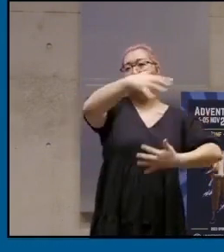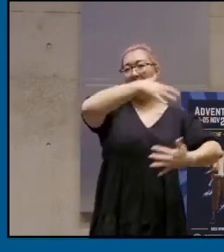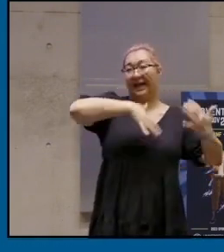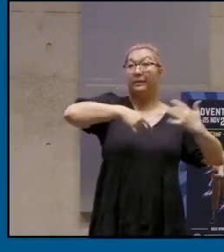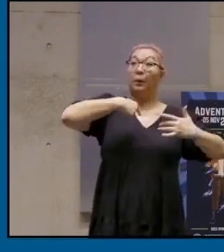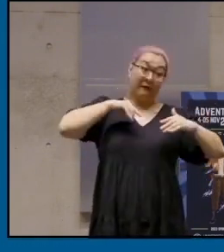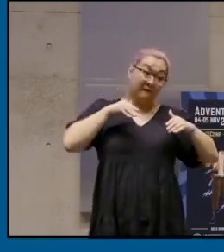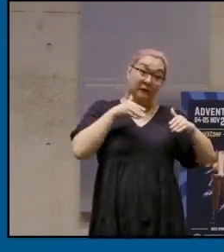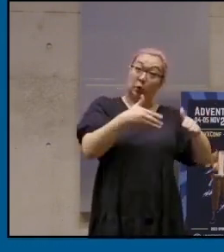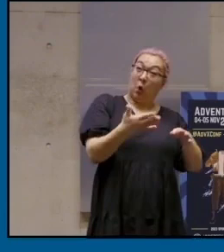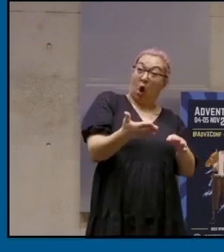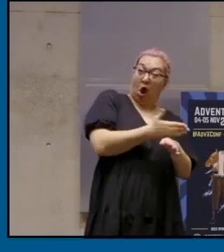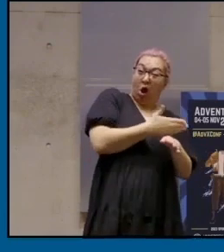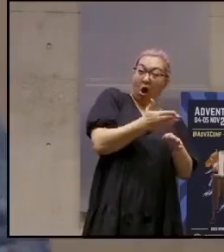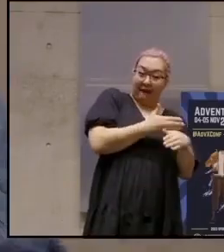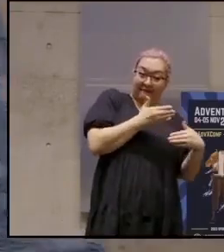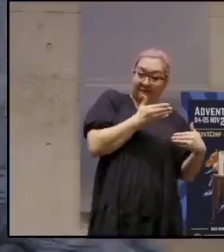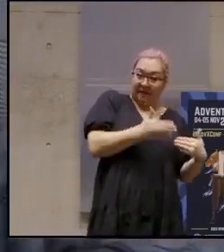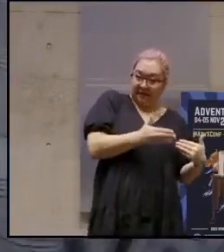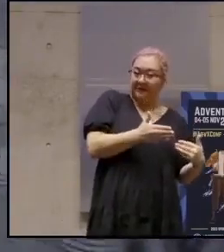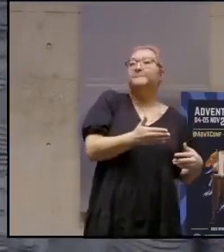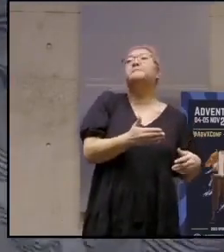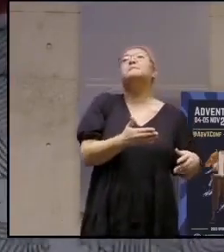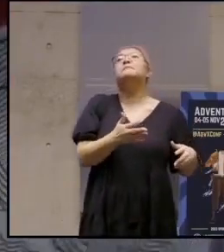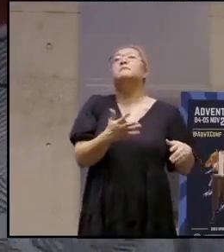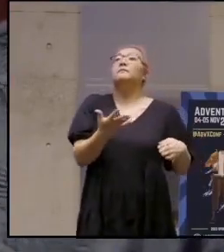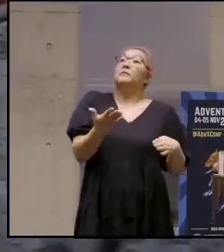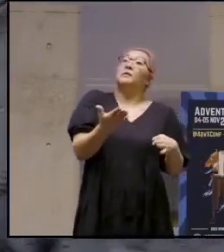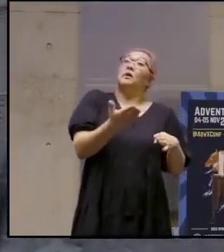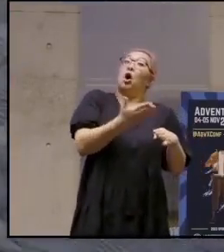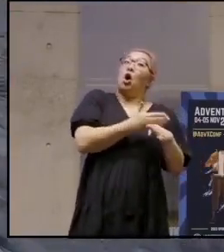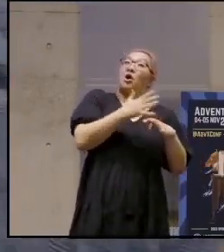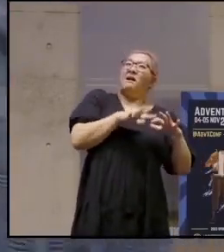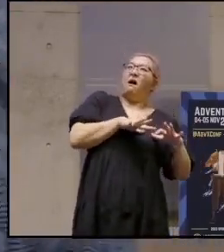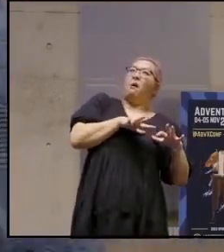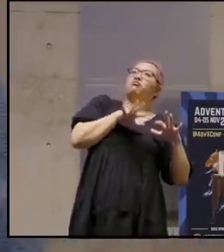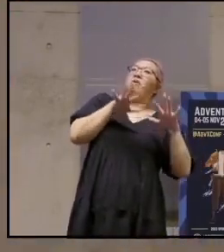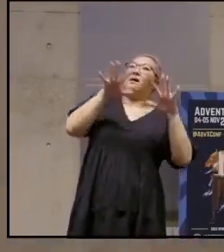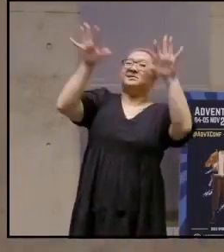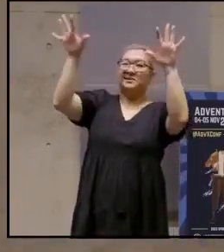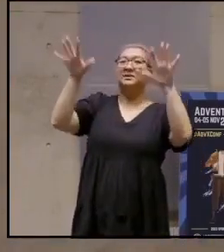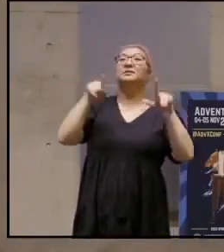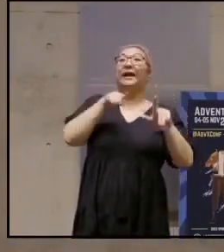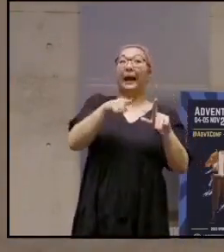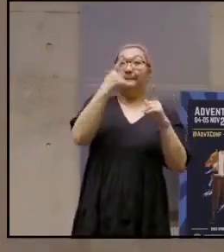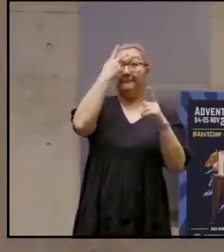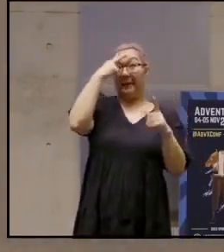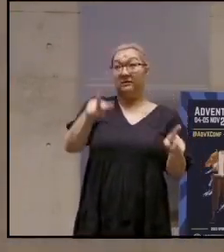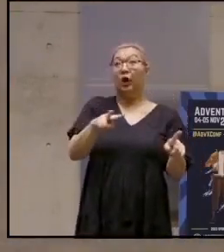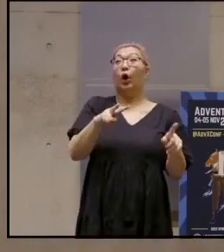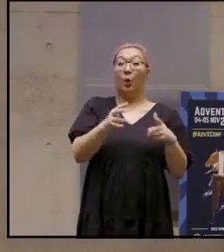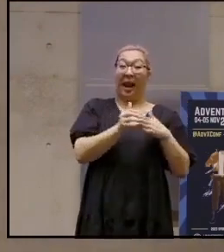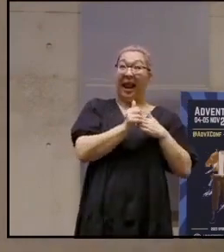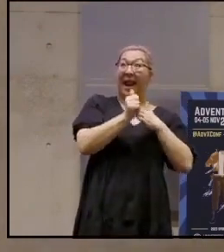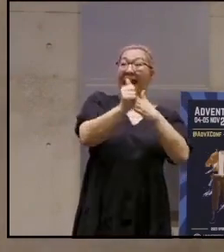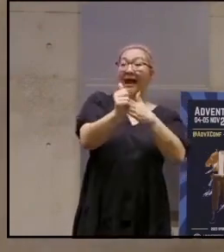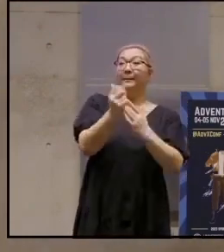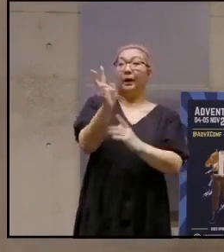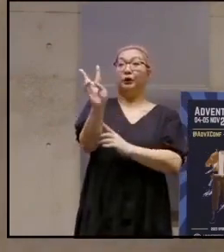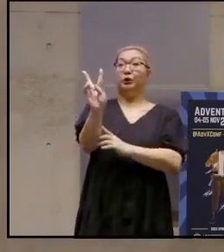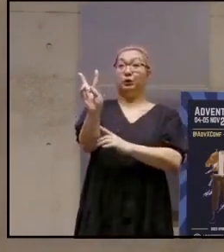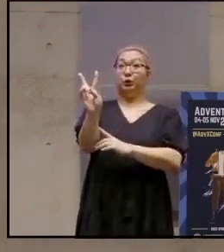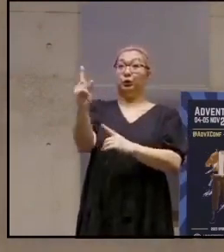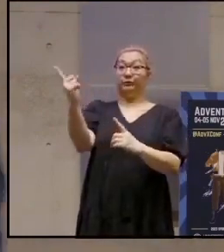So at the very beginning, the early uprising in Mexico was led by two key personalities, and it's the